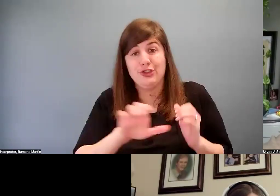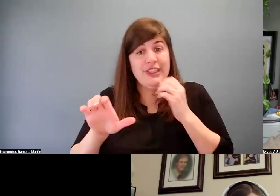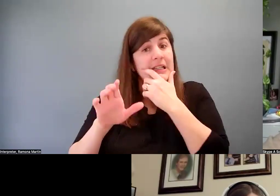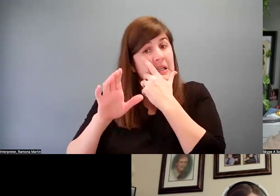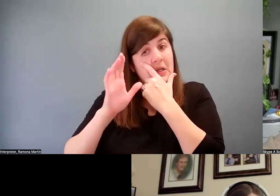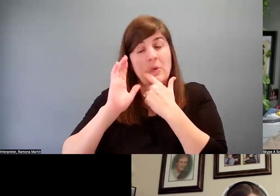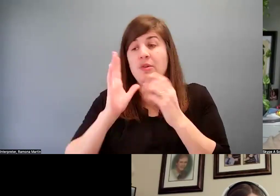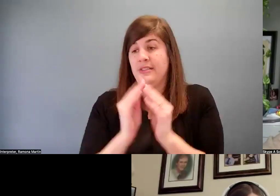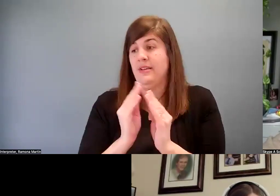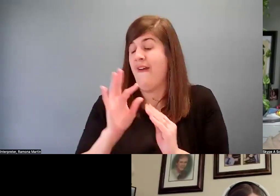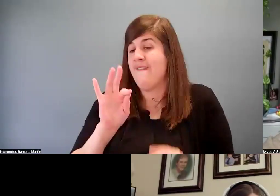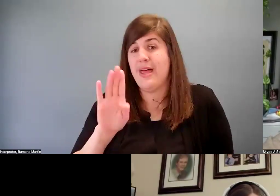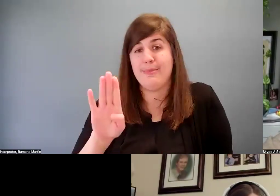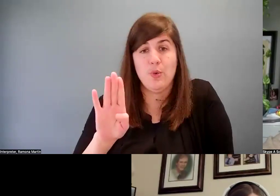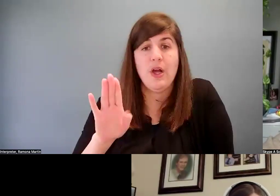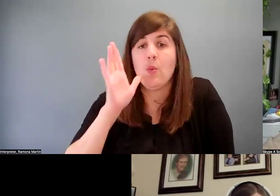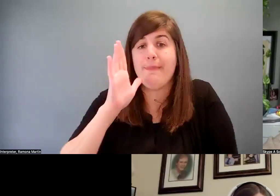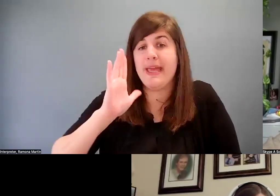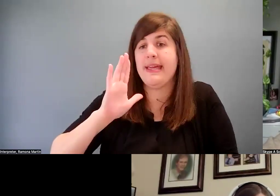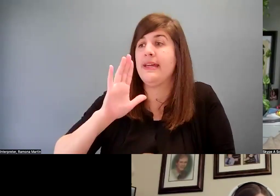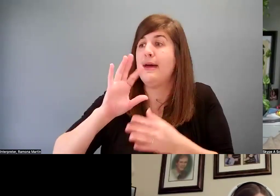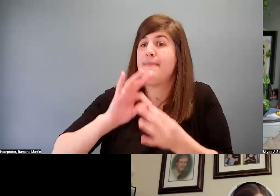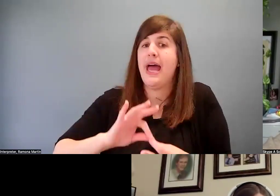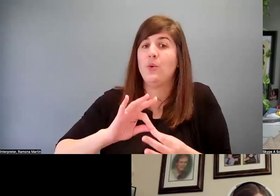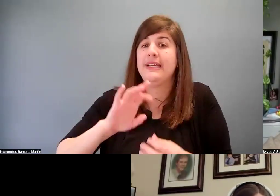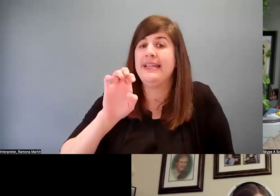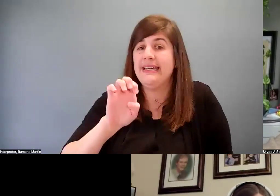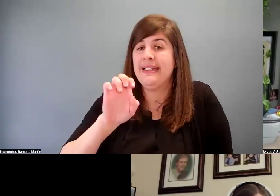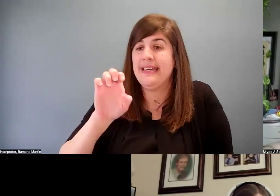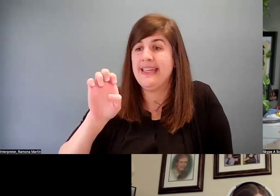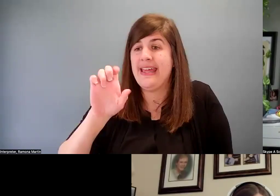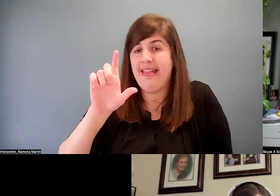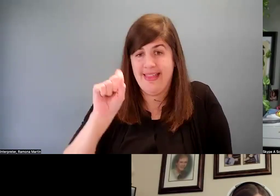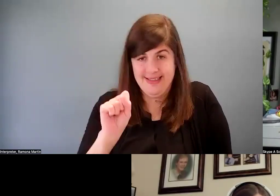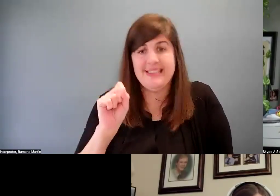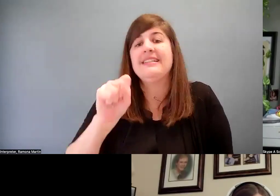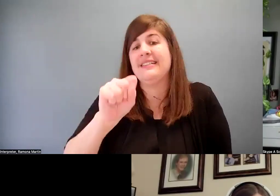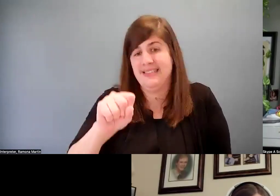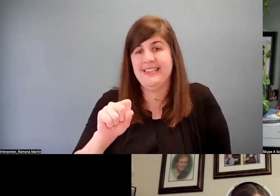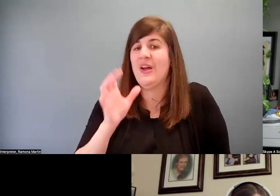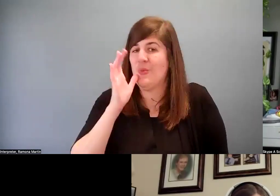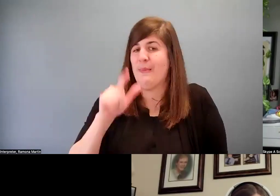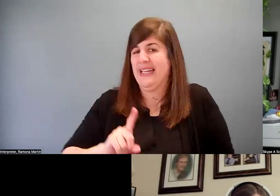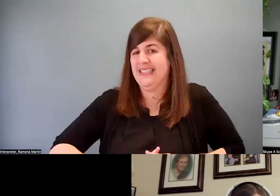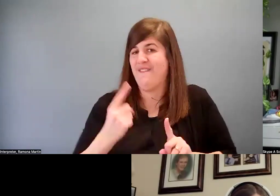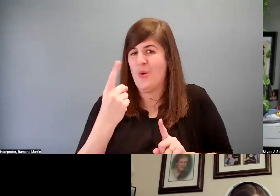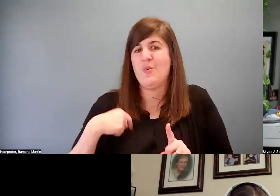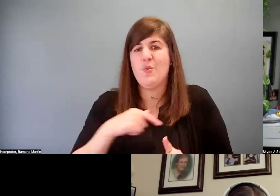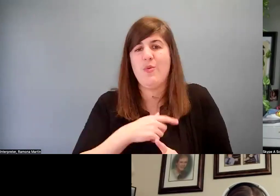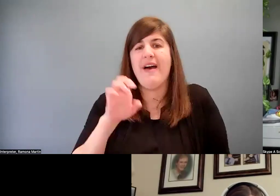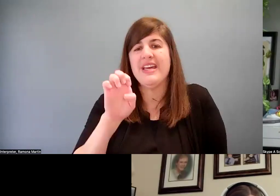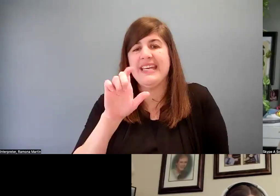to be in February. It is going to be about eels, if I'm not mistaken. Yes, we're going to have, this is going to be a different one. We're going to have an